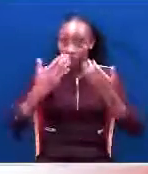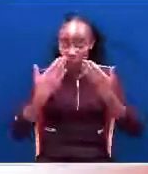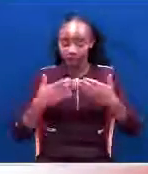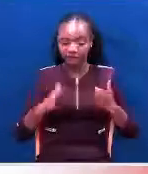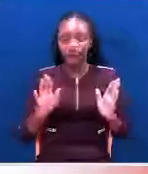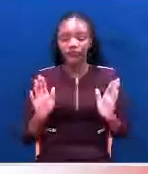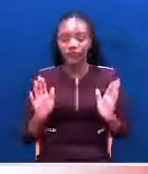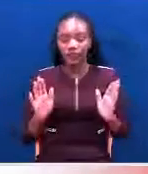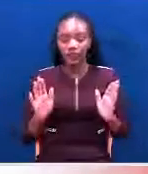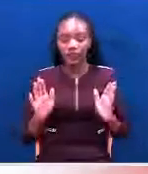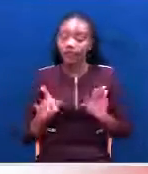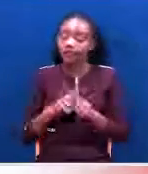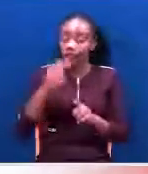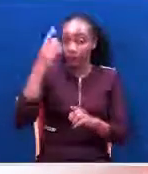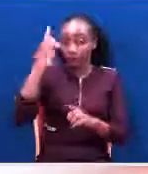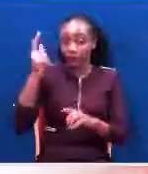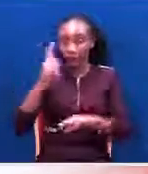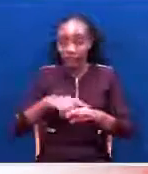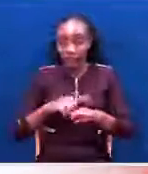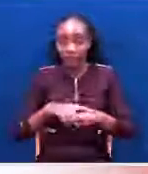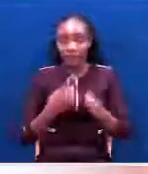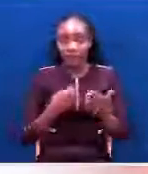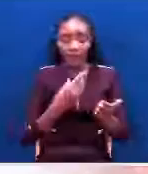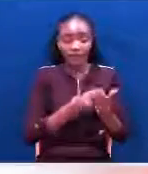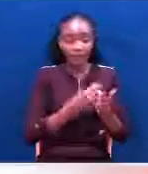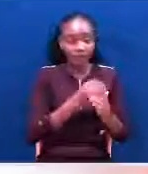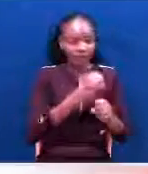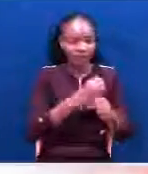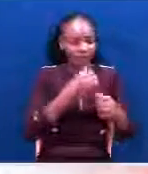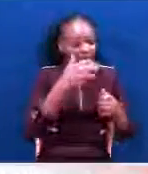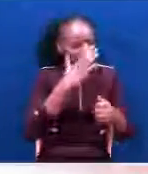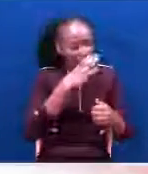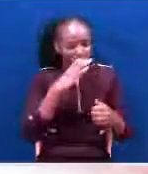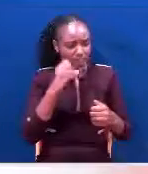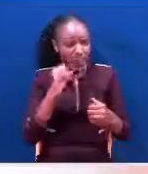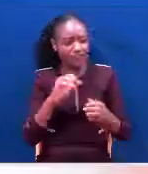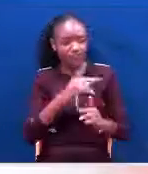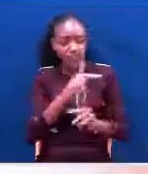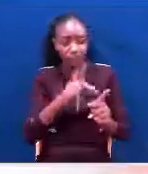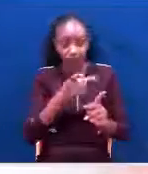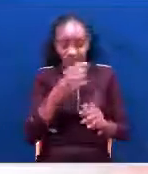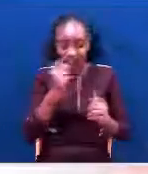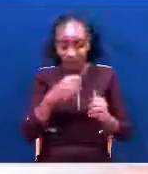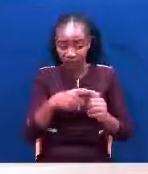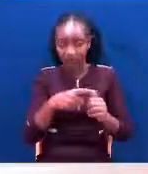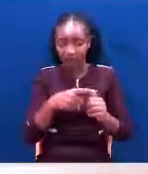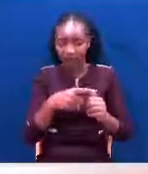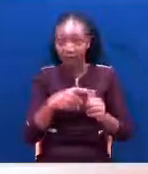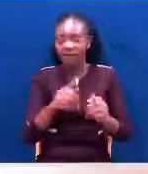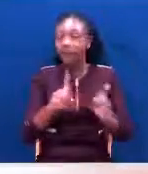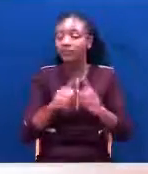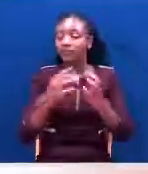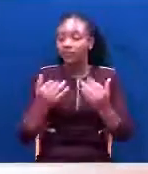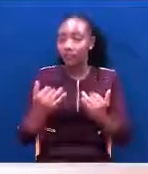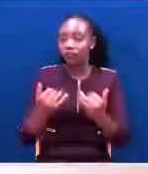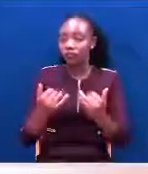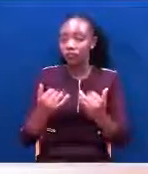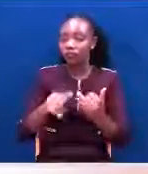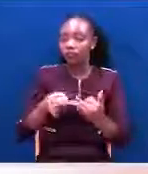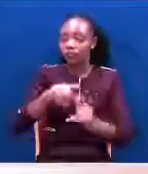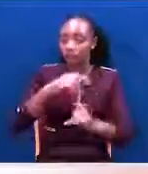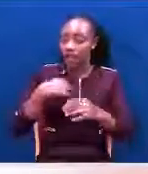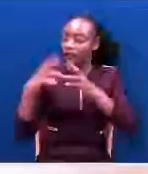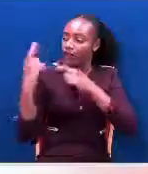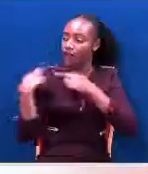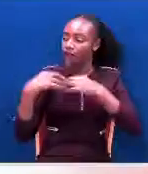And for the first time, the Treasurer has done his best, especially this month. And now is a question of implementing the